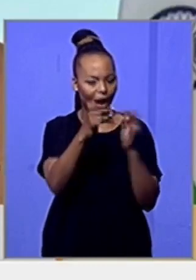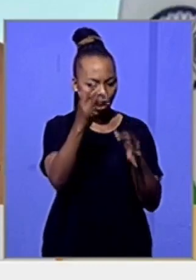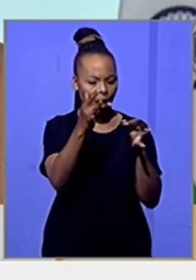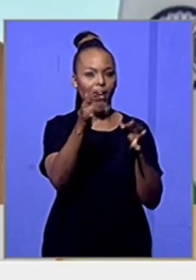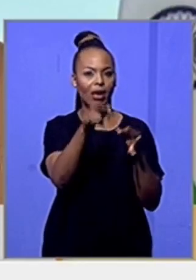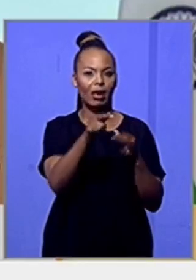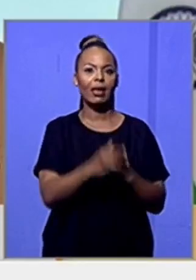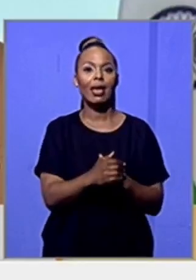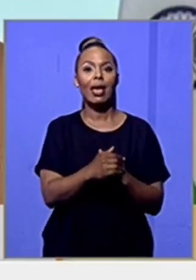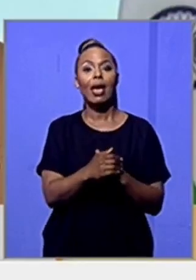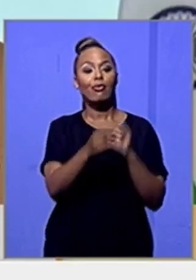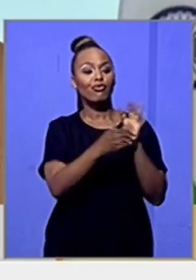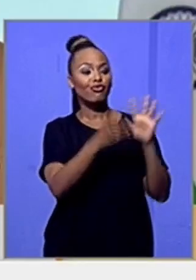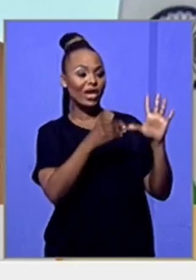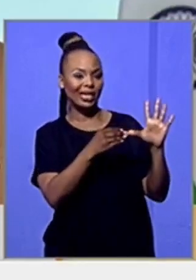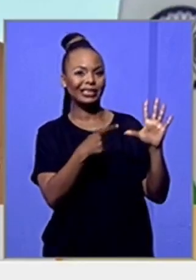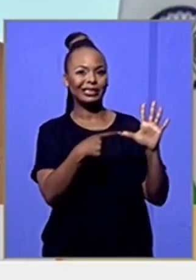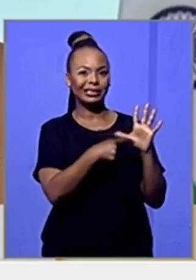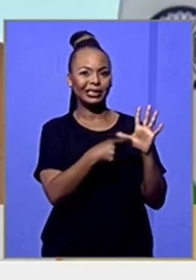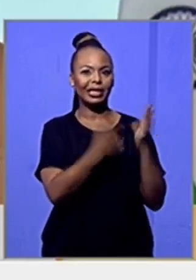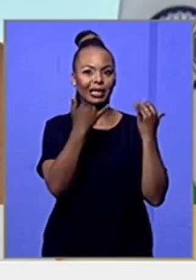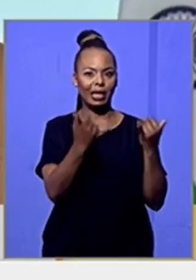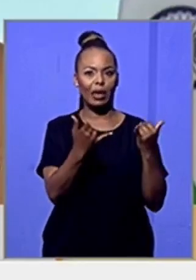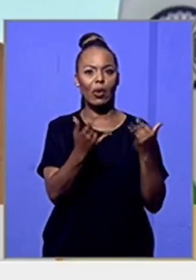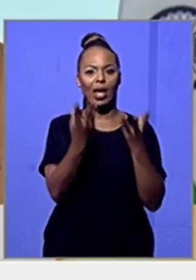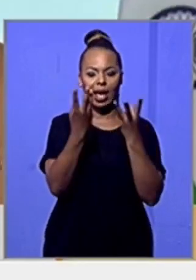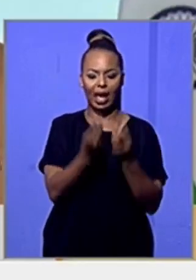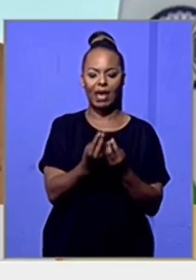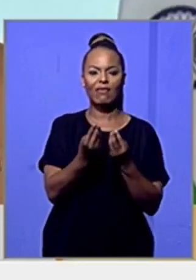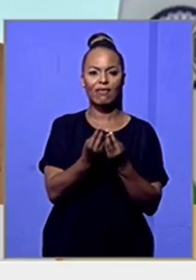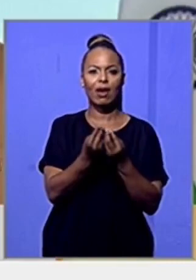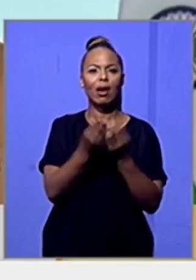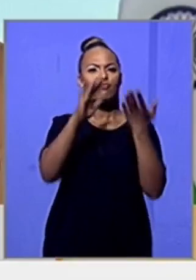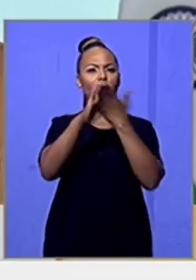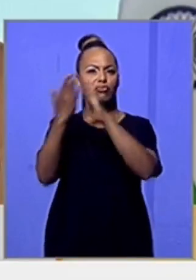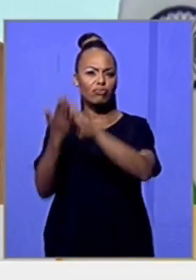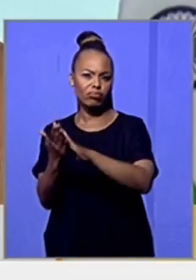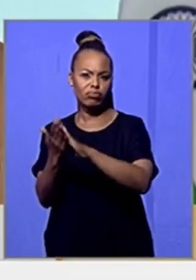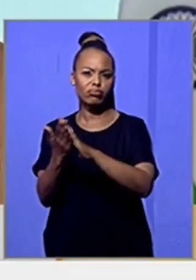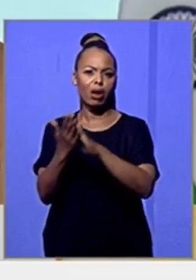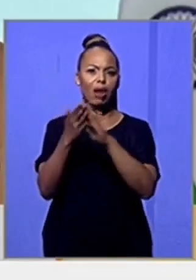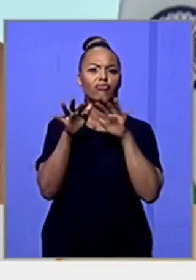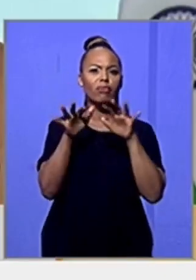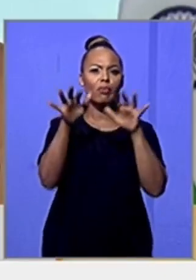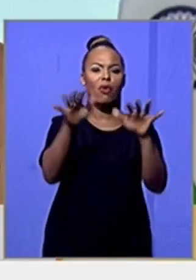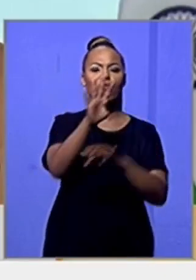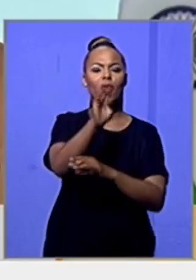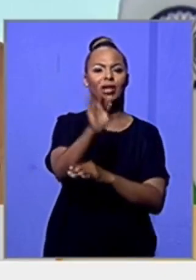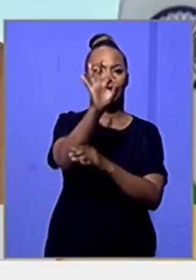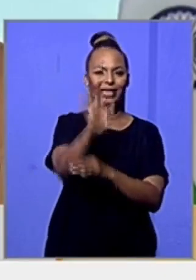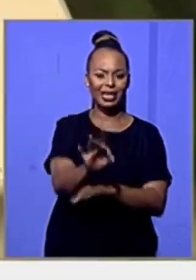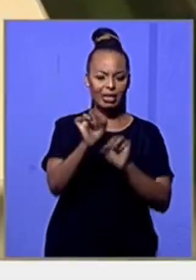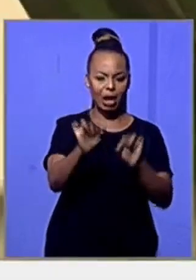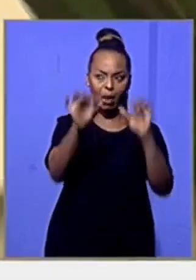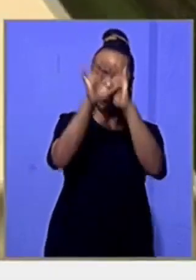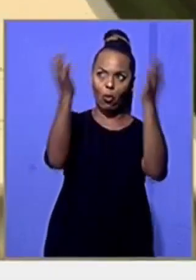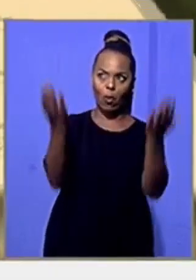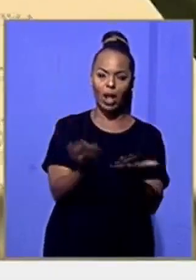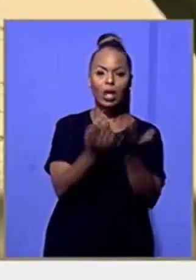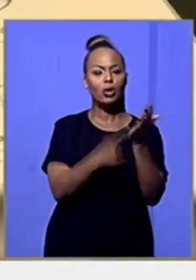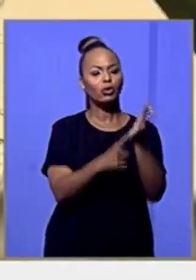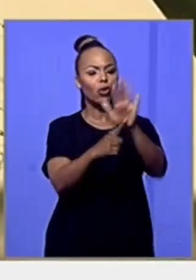BRICS in a badudi population ya 40% ya lefatshe e bontshang